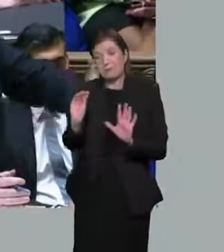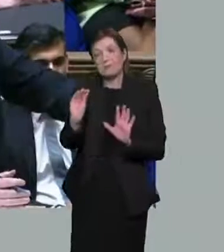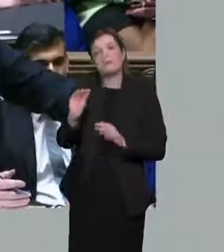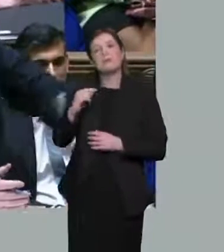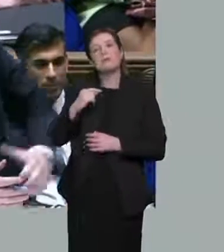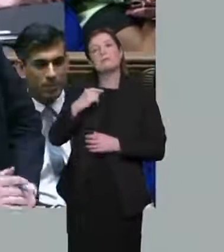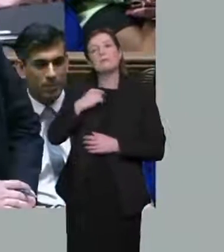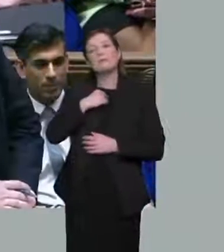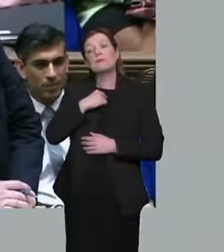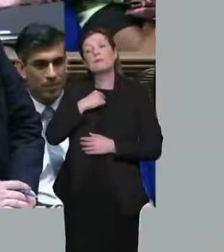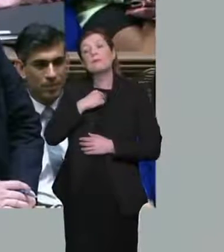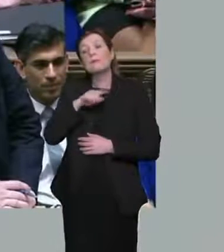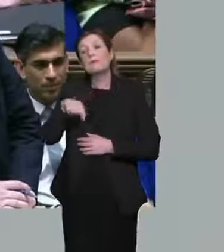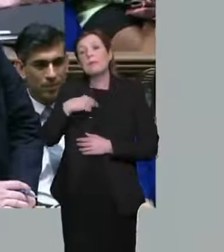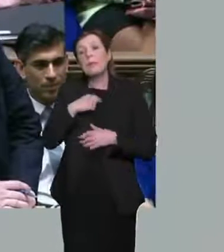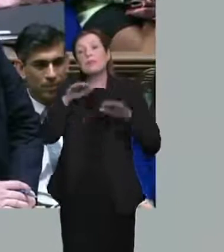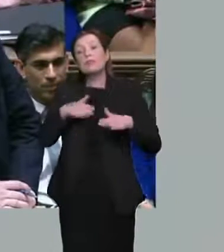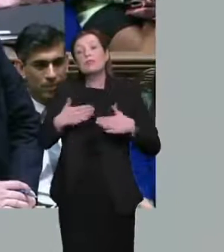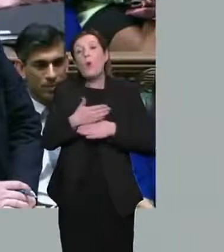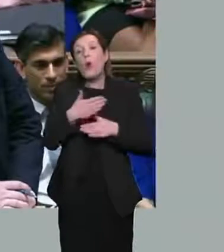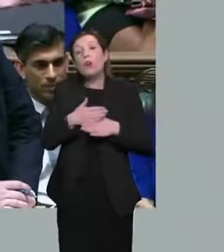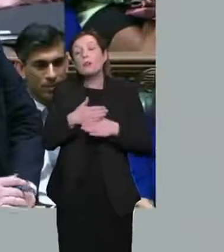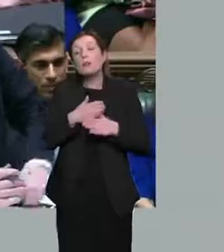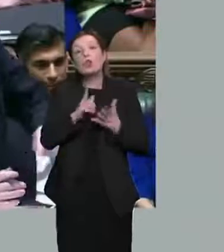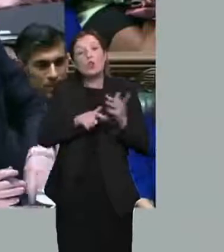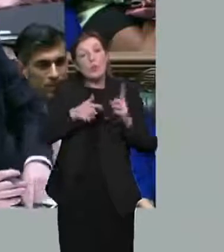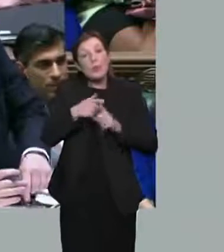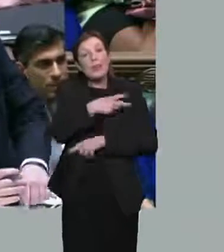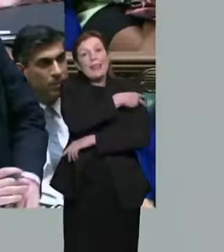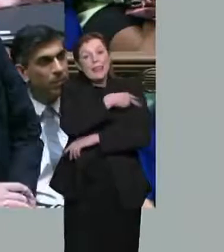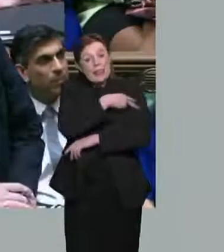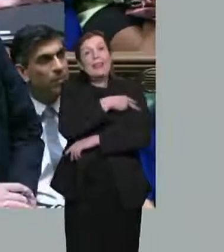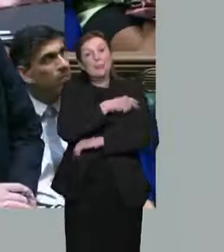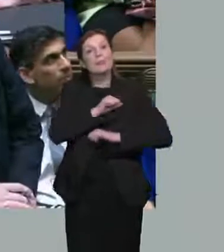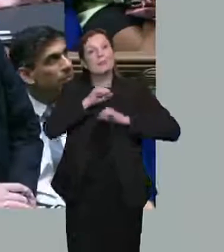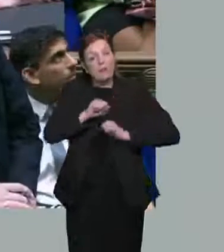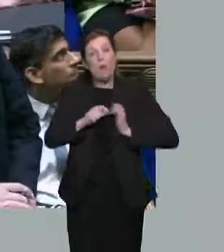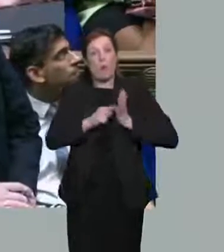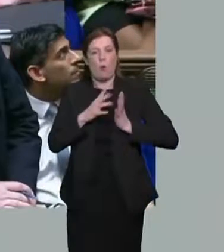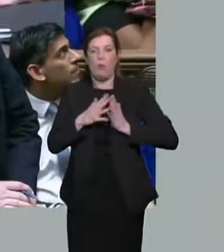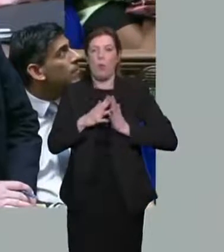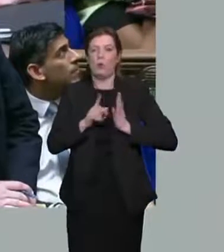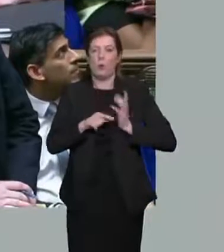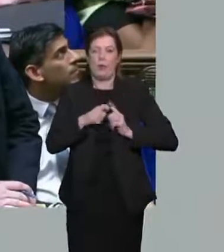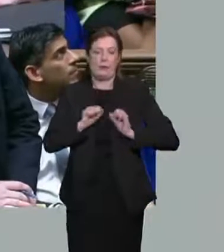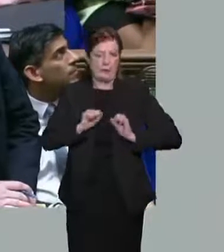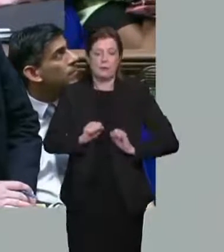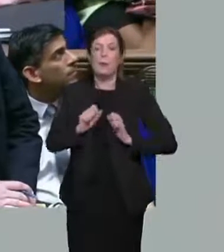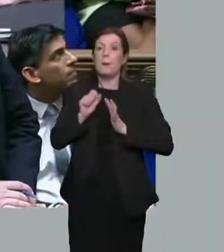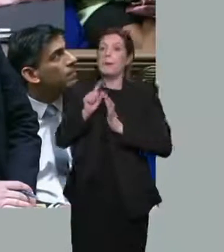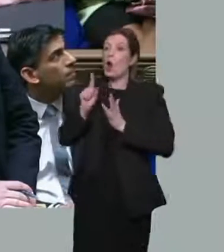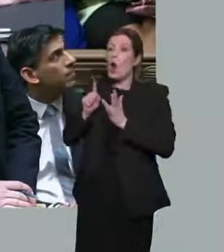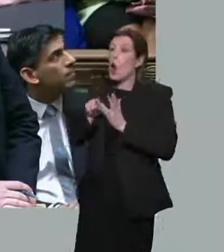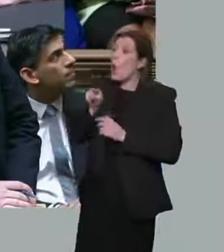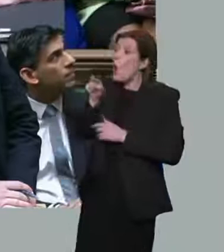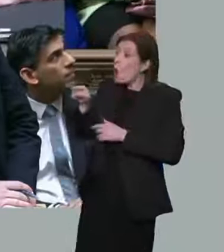will be vindicating the rights of British workers, UK employees under UK law. But the law that the P&O, the